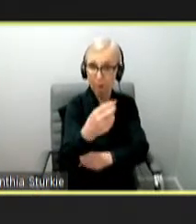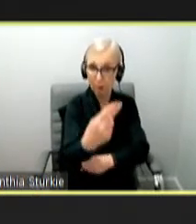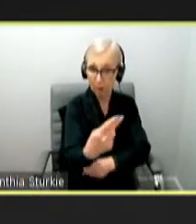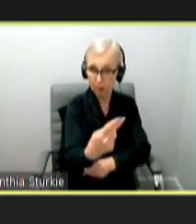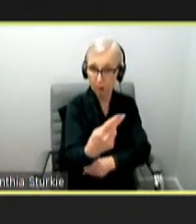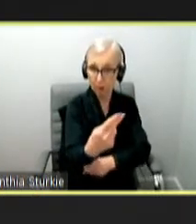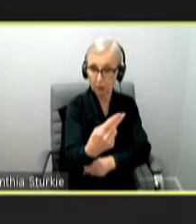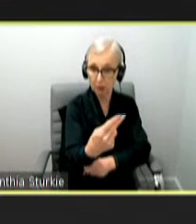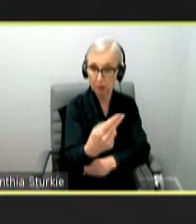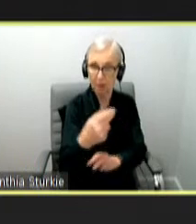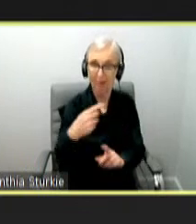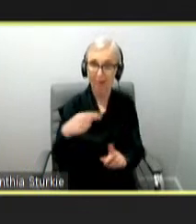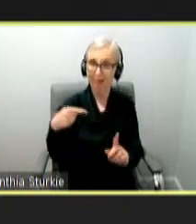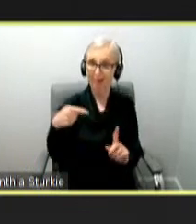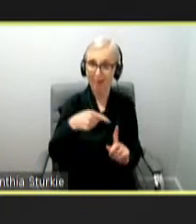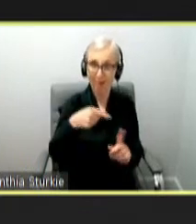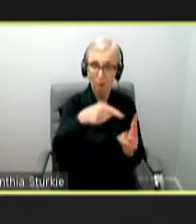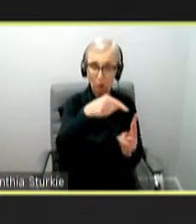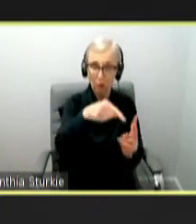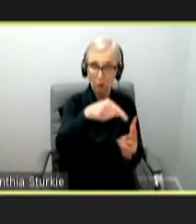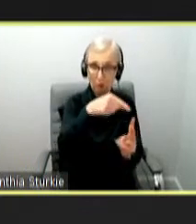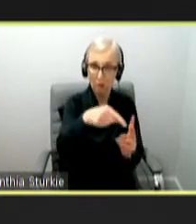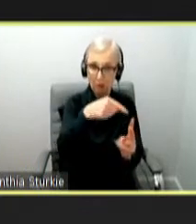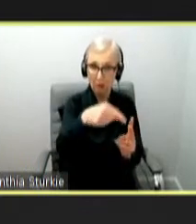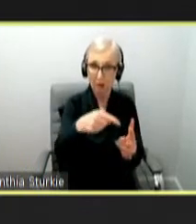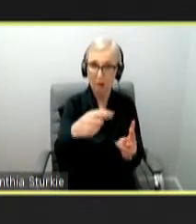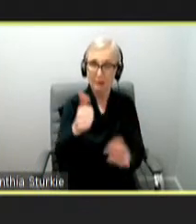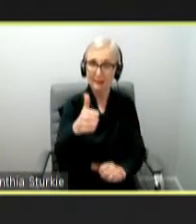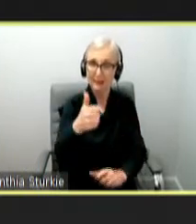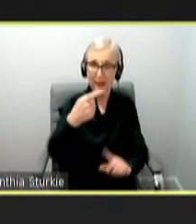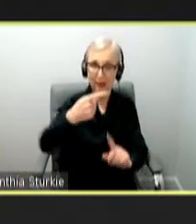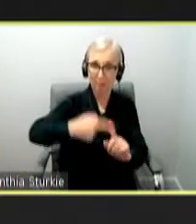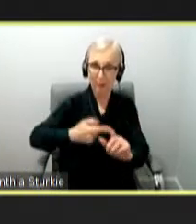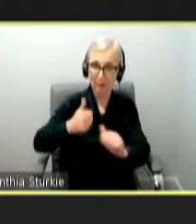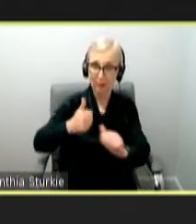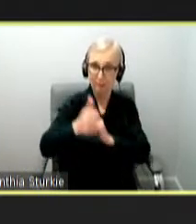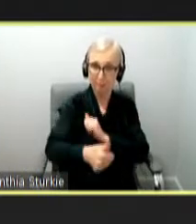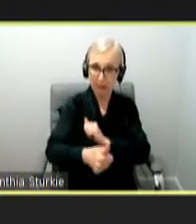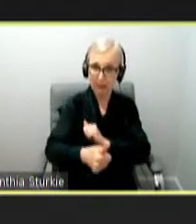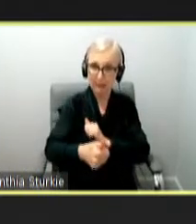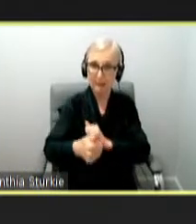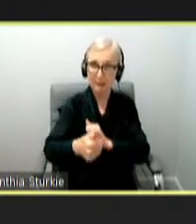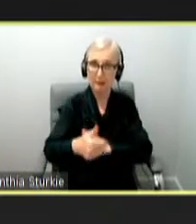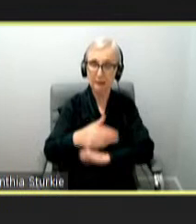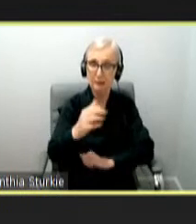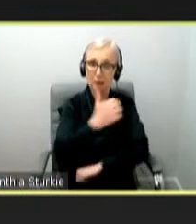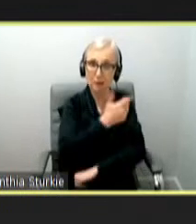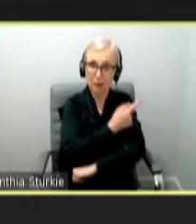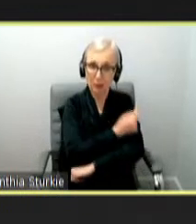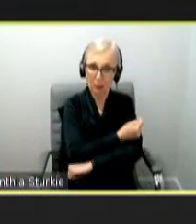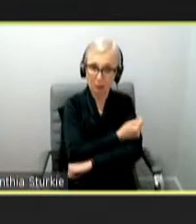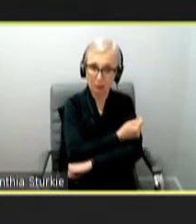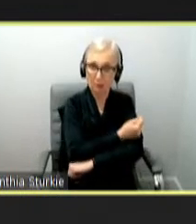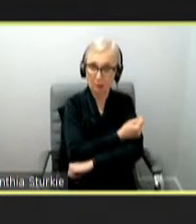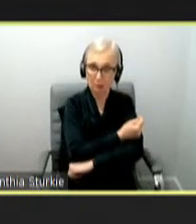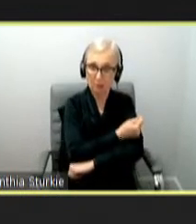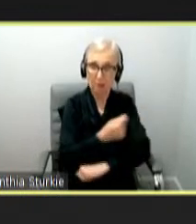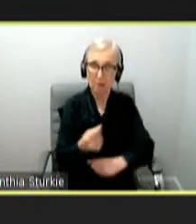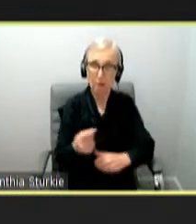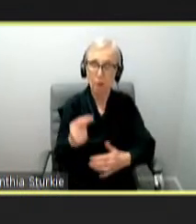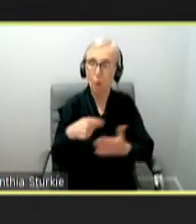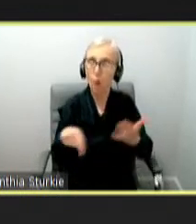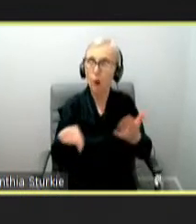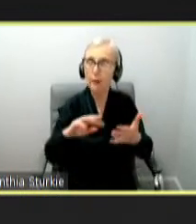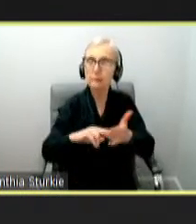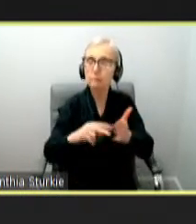are 10 months past their second dose of vaccine. What is the definition of fully vaxxed in Colorado?